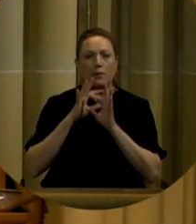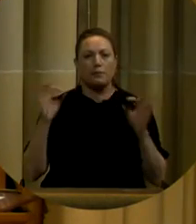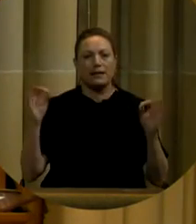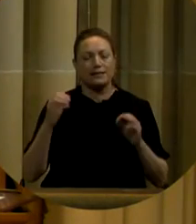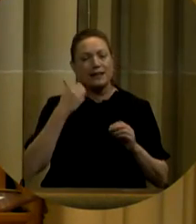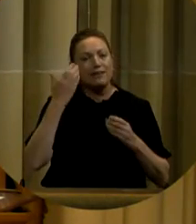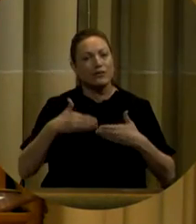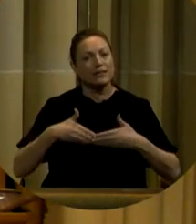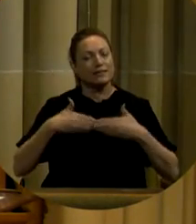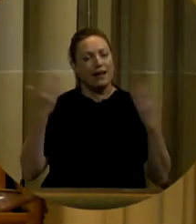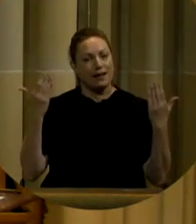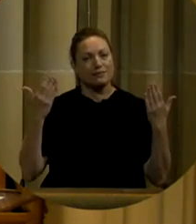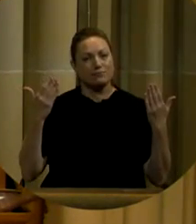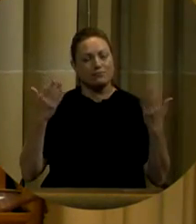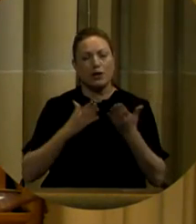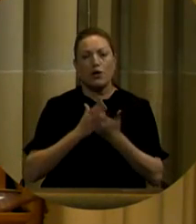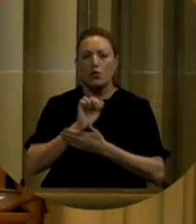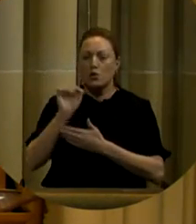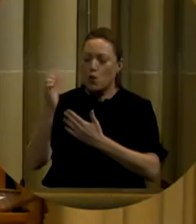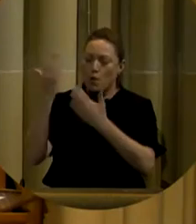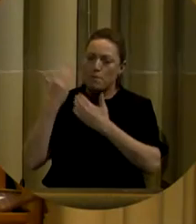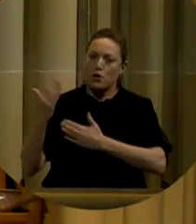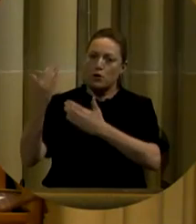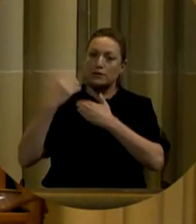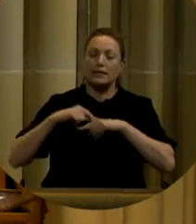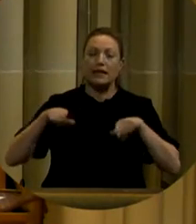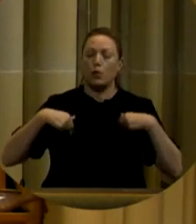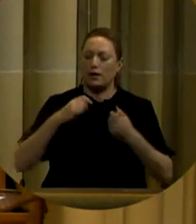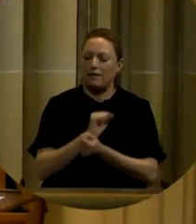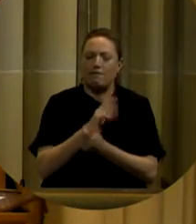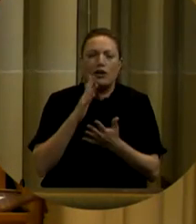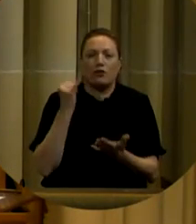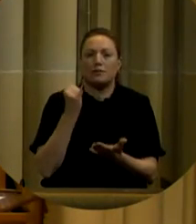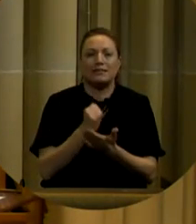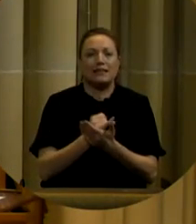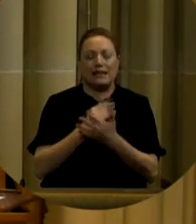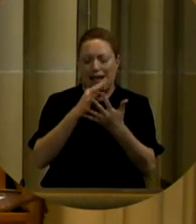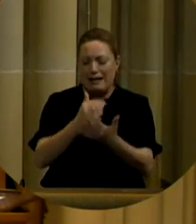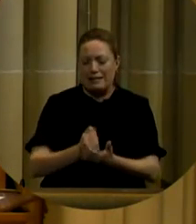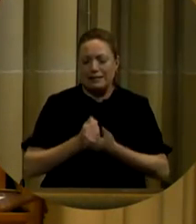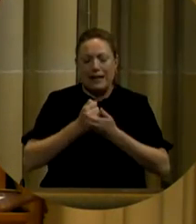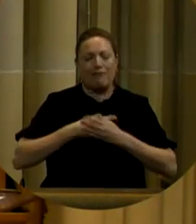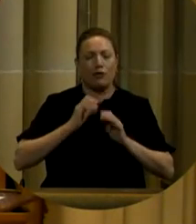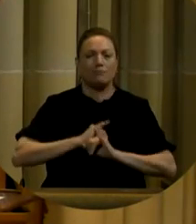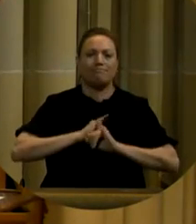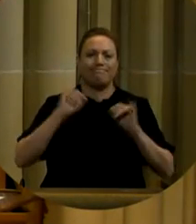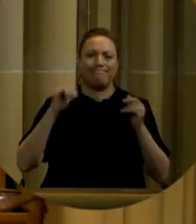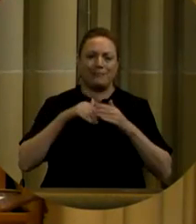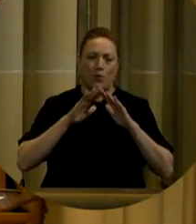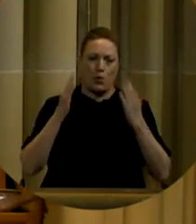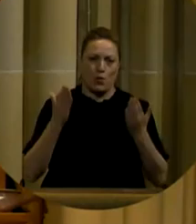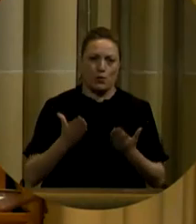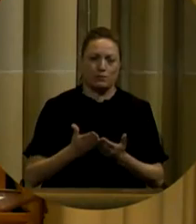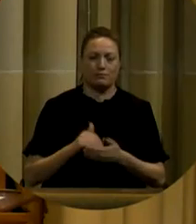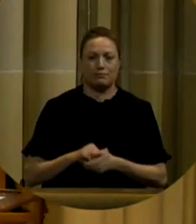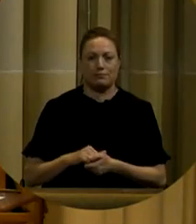in our days, that by the help of your mercy we may be always free from sin and safe from all distress, as we await